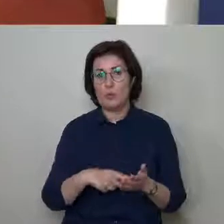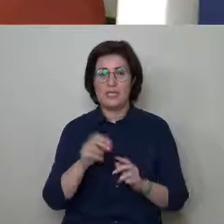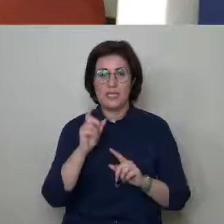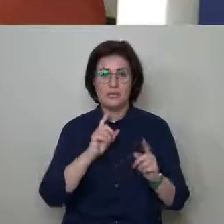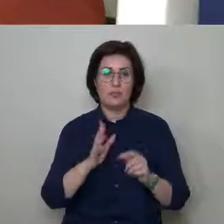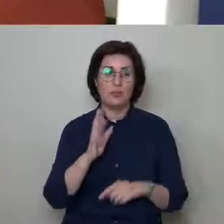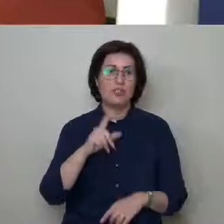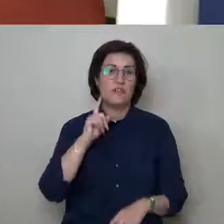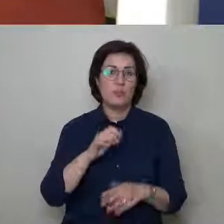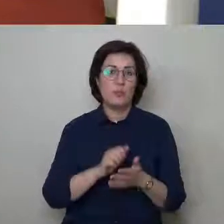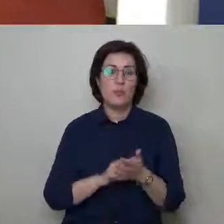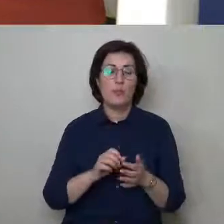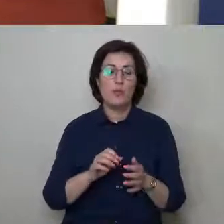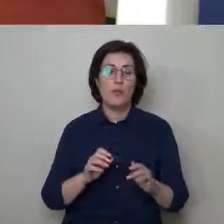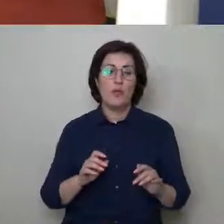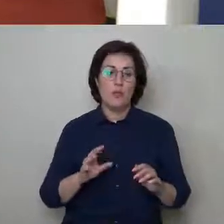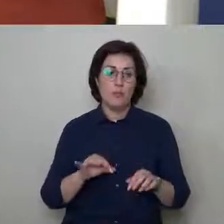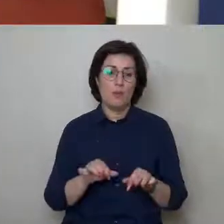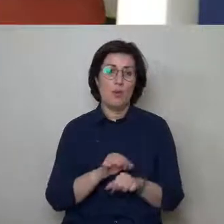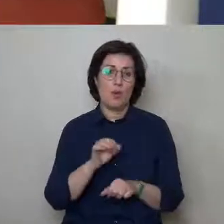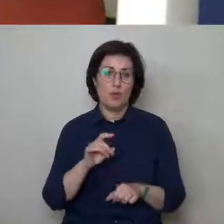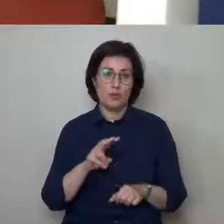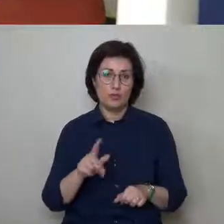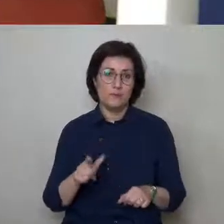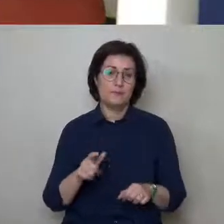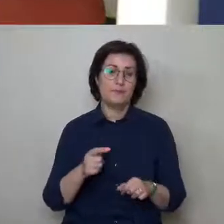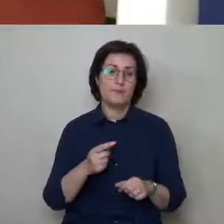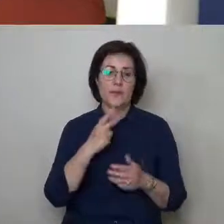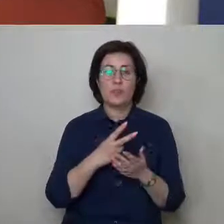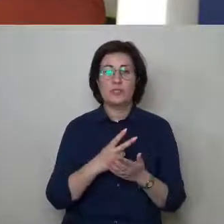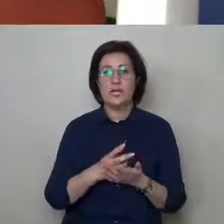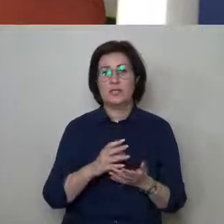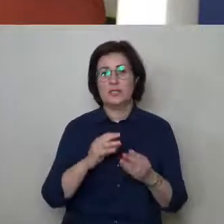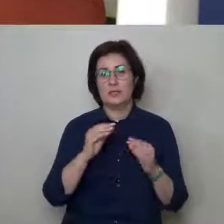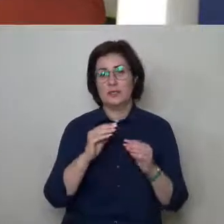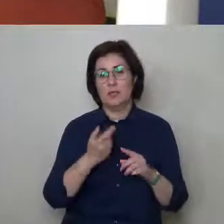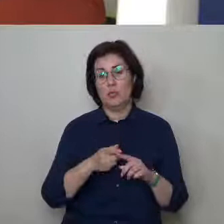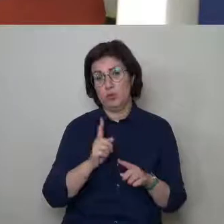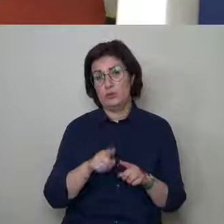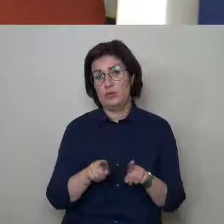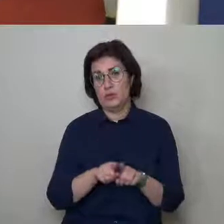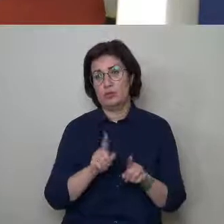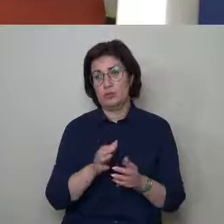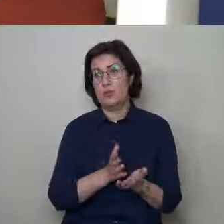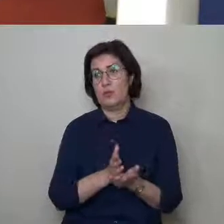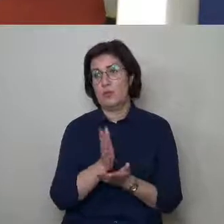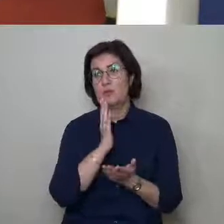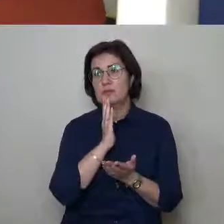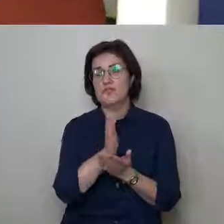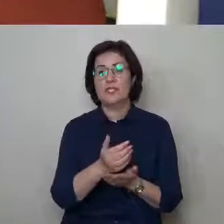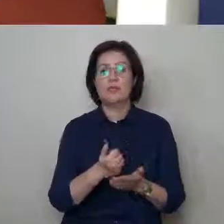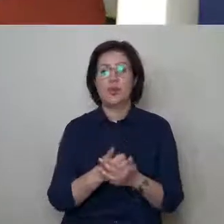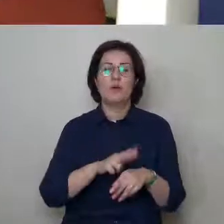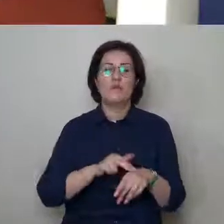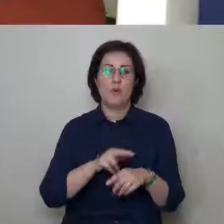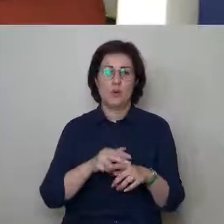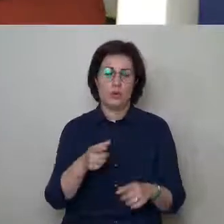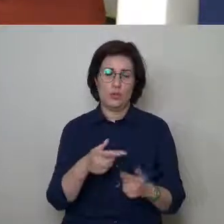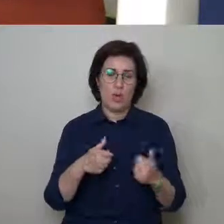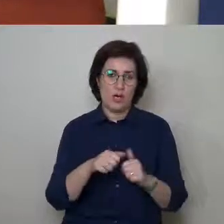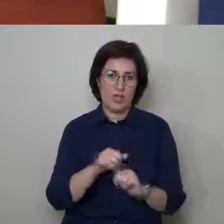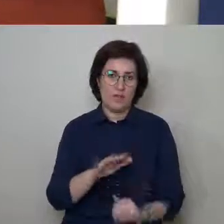one's authority. Well, if the CEC learns about certain violations, and there are certain elements of